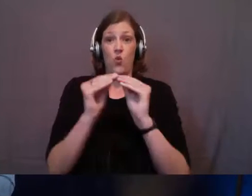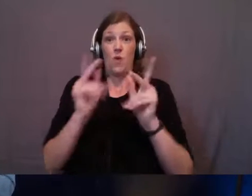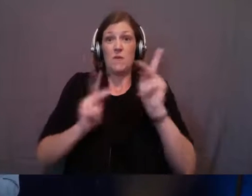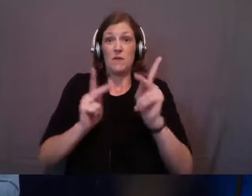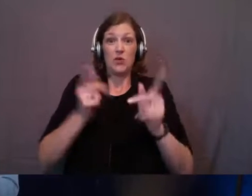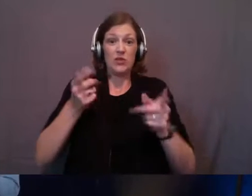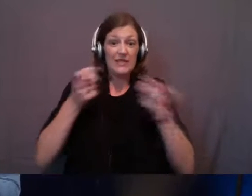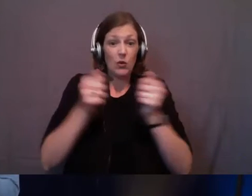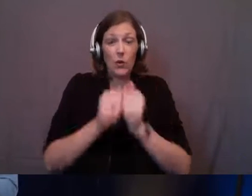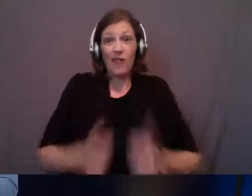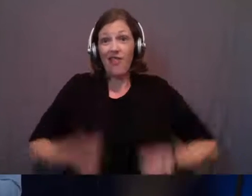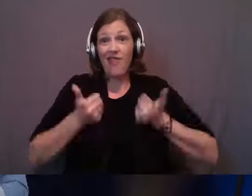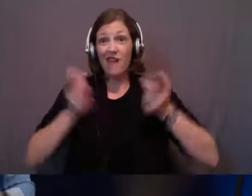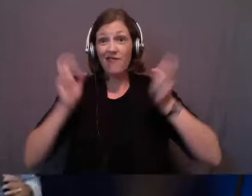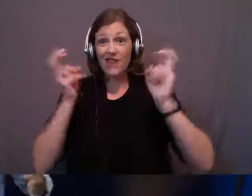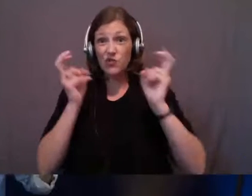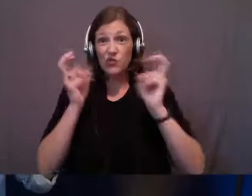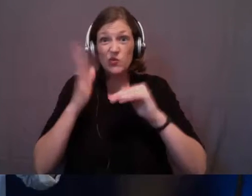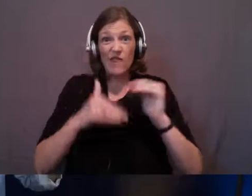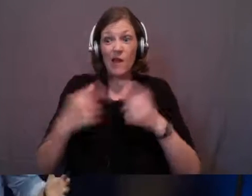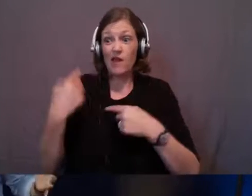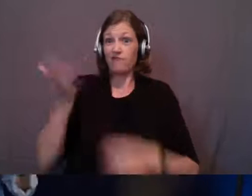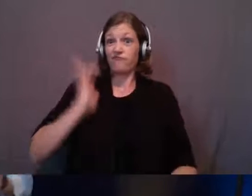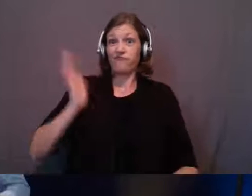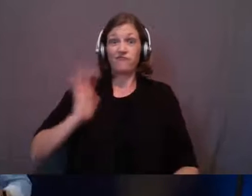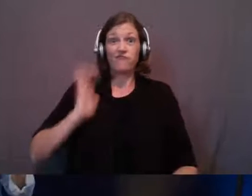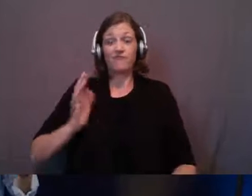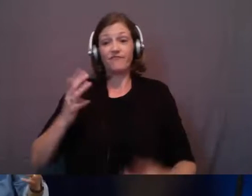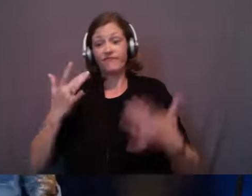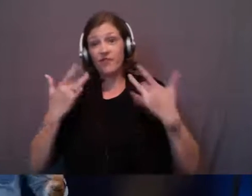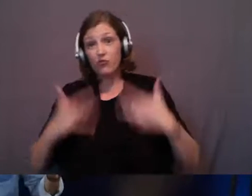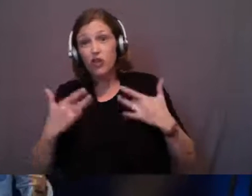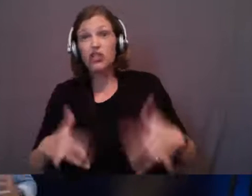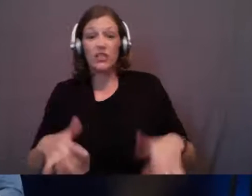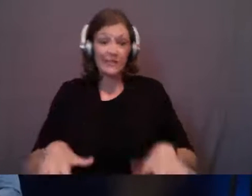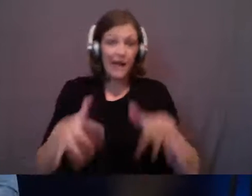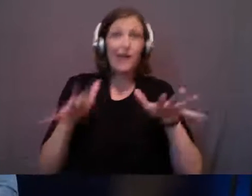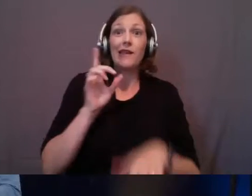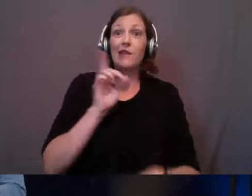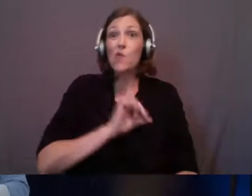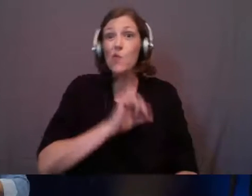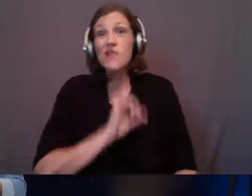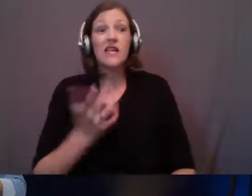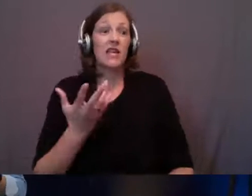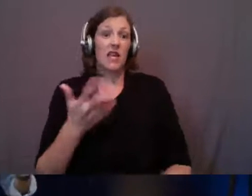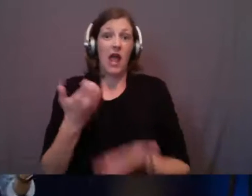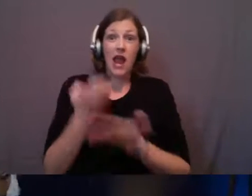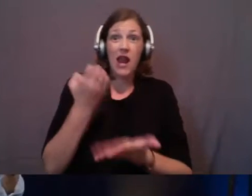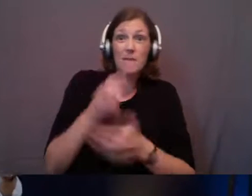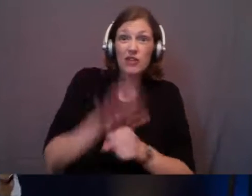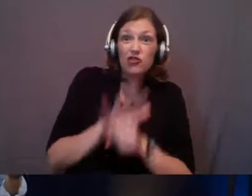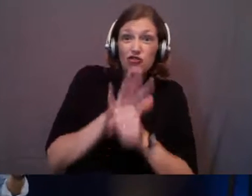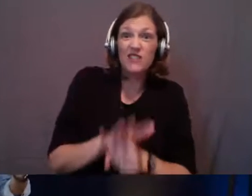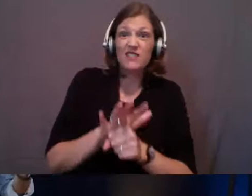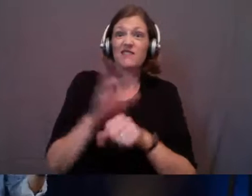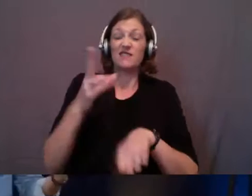with life issues than ever before between depression, anxiety, loneliness, economic stress. Our nation is suffering